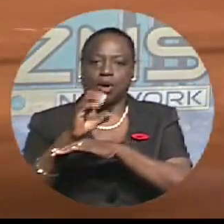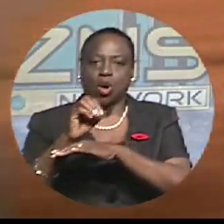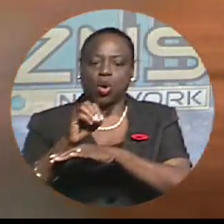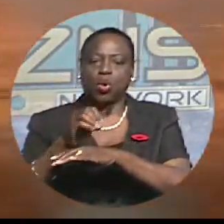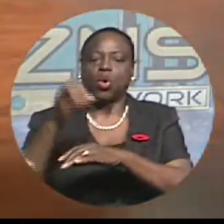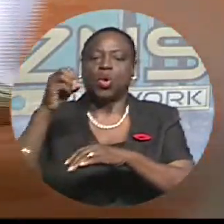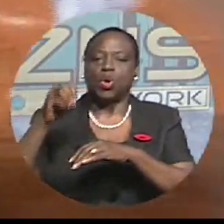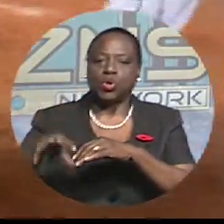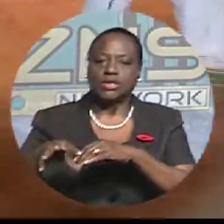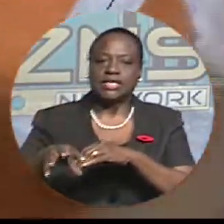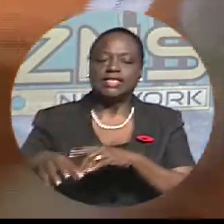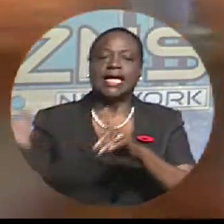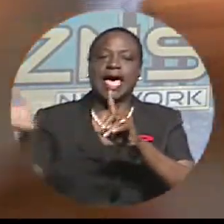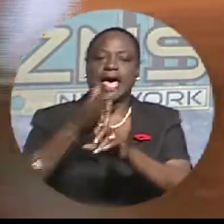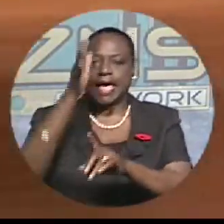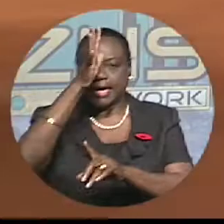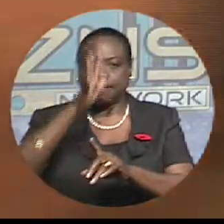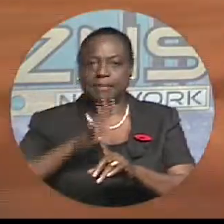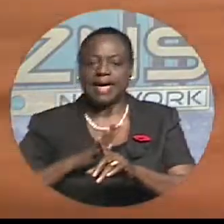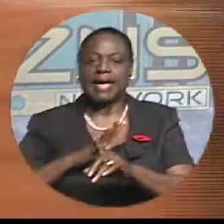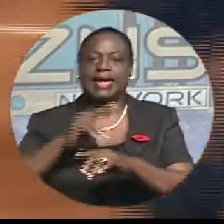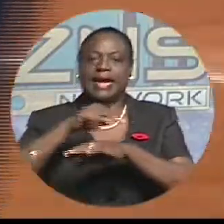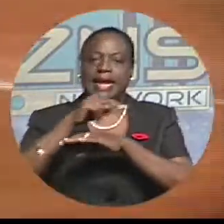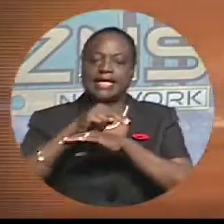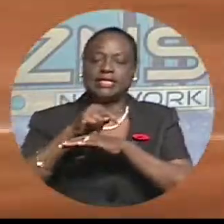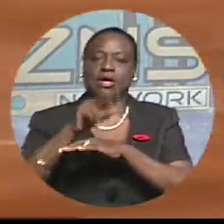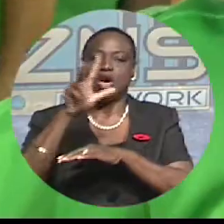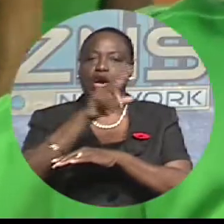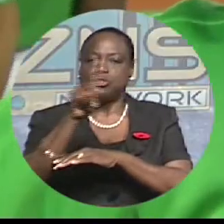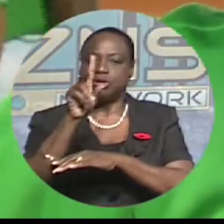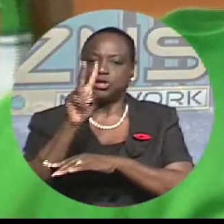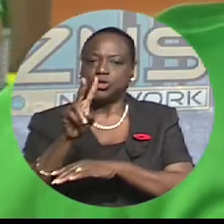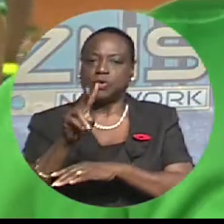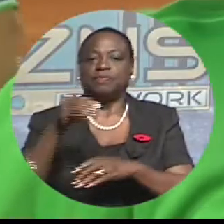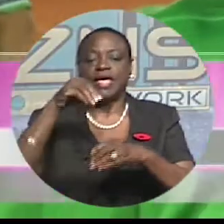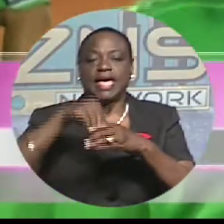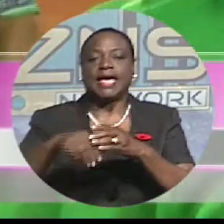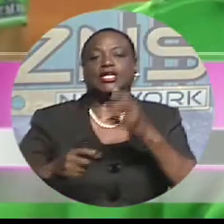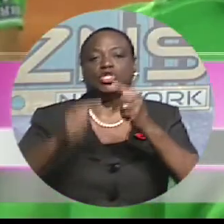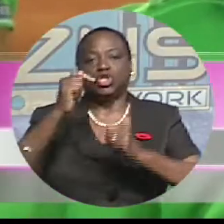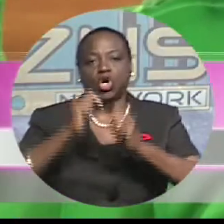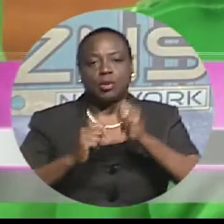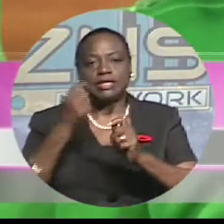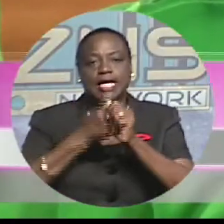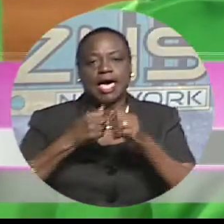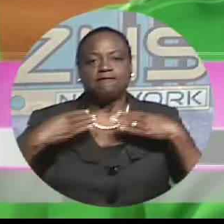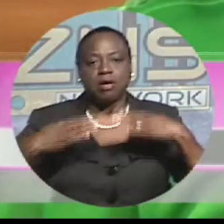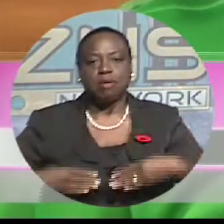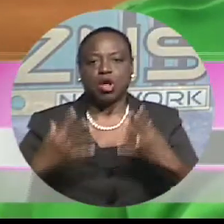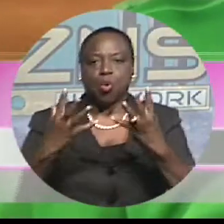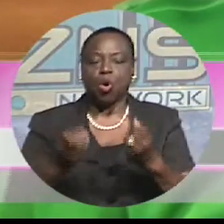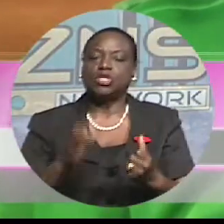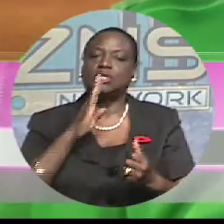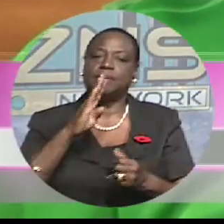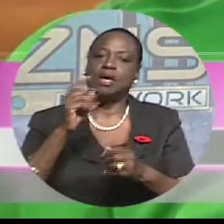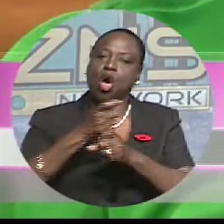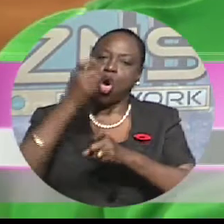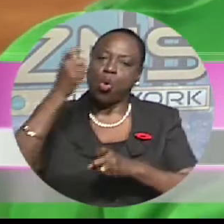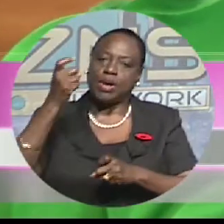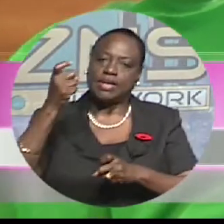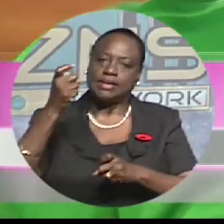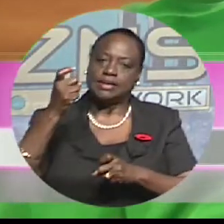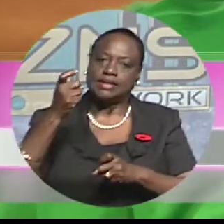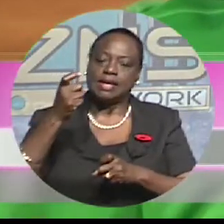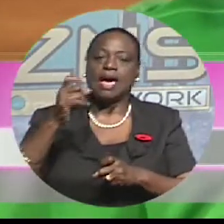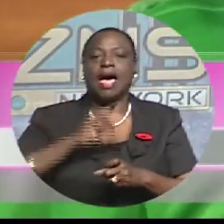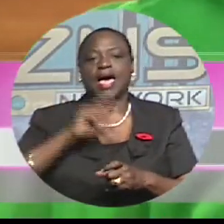Hitmen. Final score was 3-2. In tournaments, it is be tough, you know, because everybody want to be winners. You know, in my previous interview,